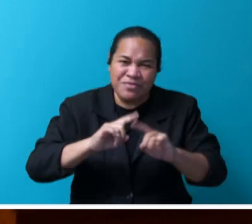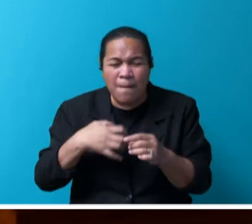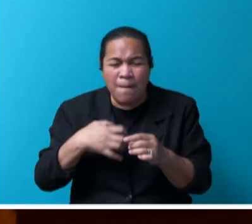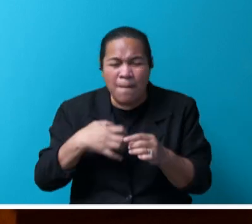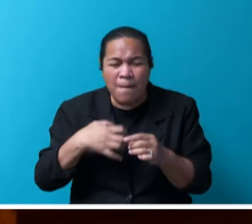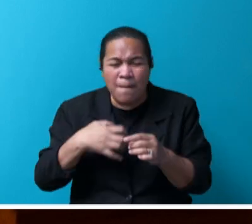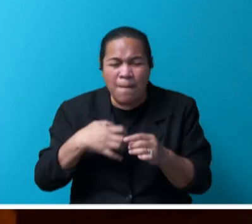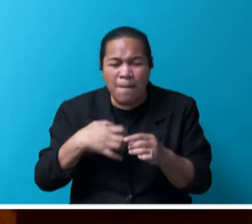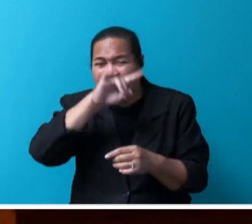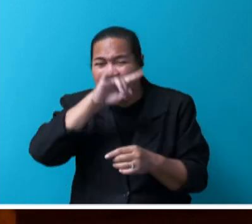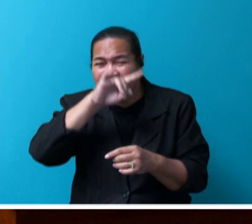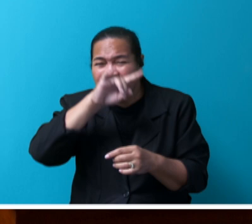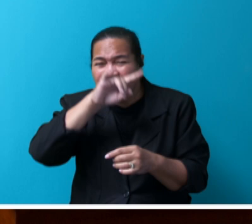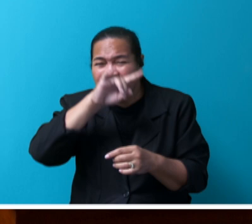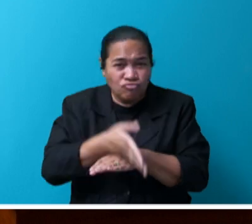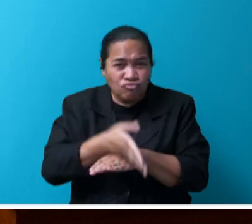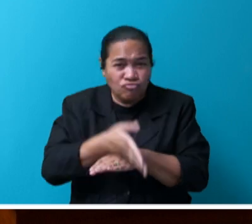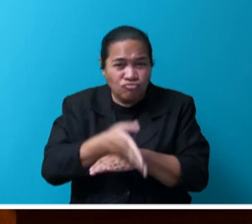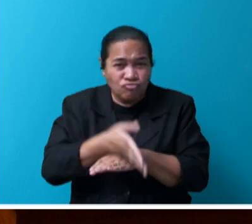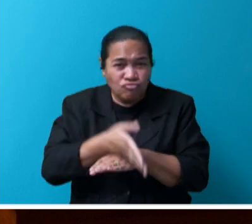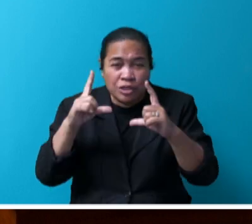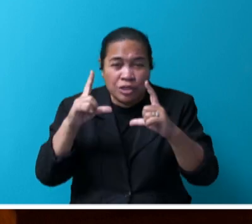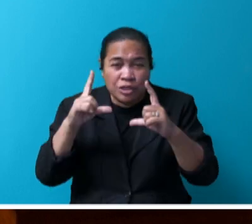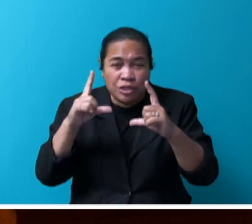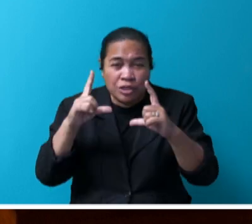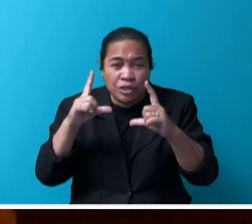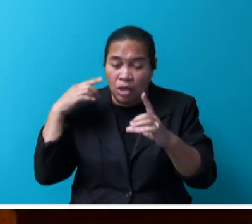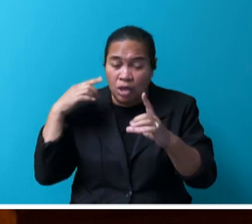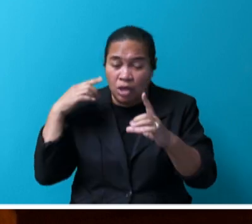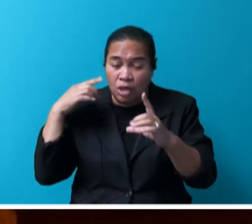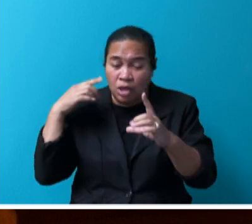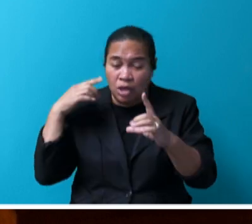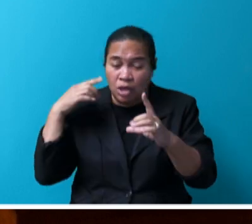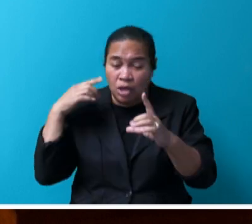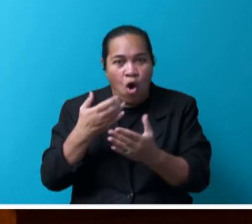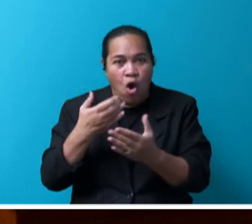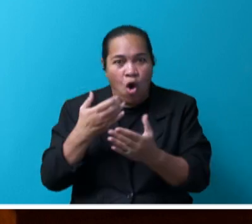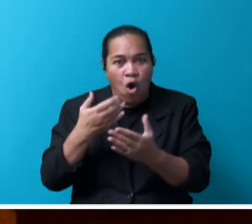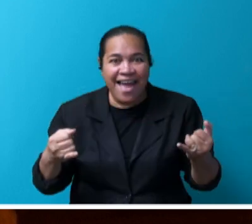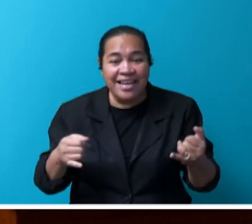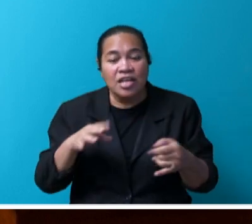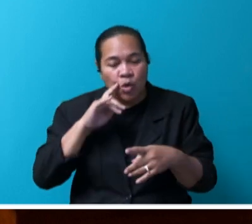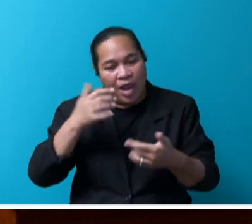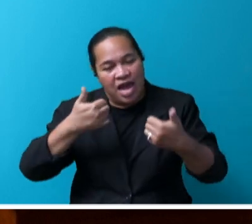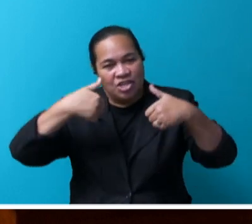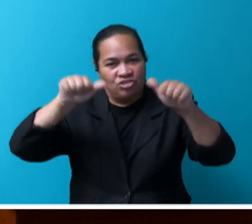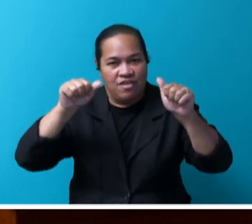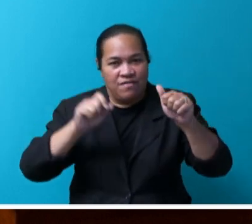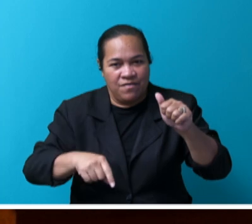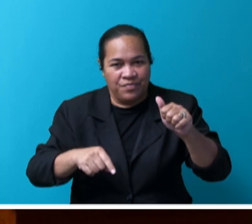from the beginning of next month. Mr. Speaker, sir, many social welfare recipients also welcome the